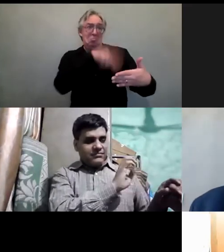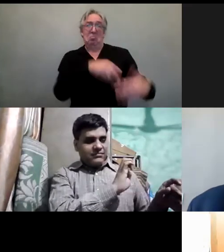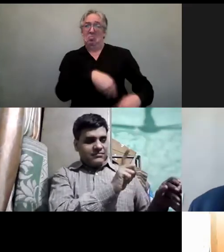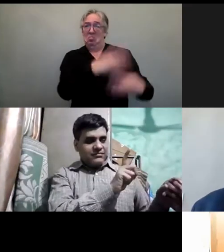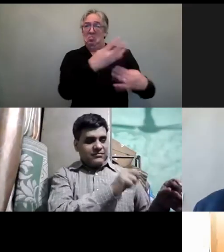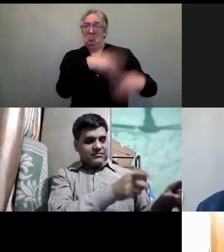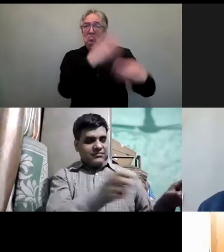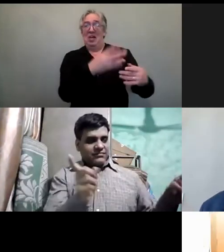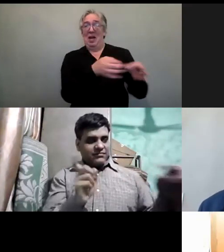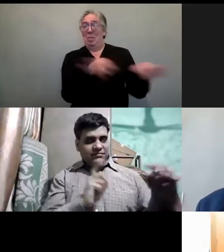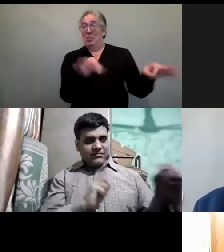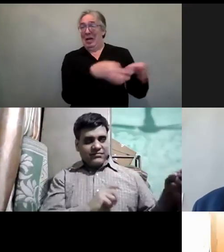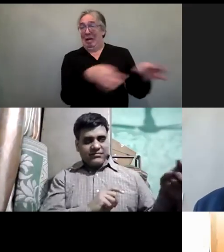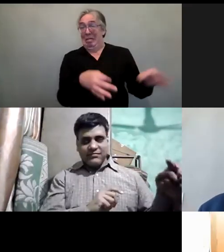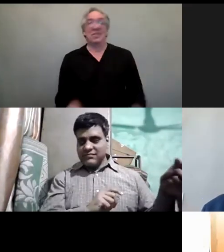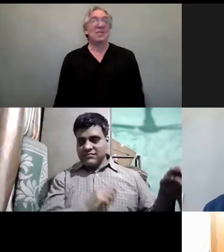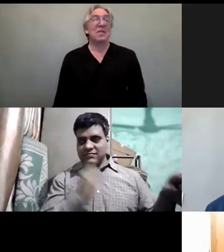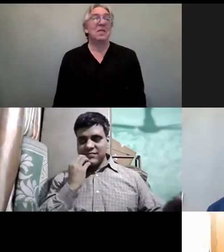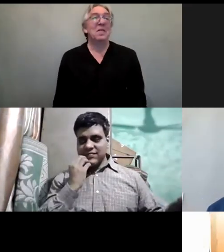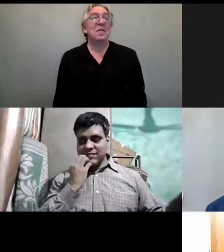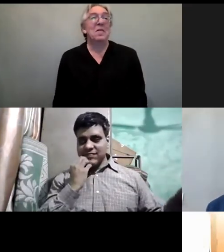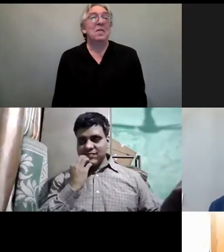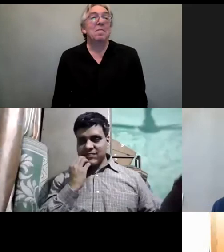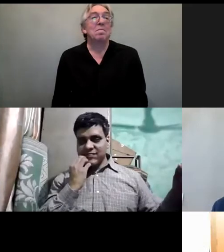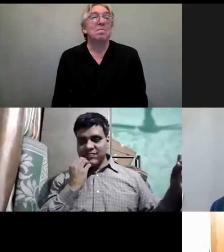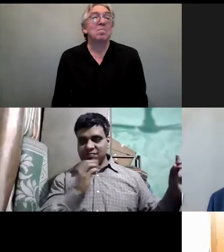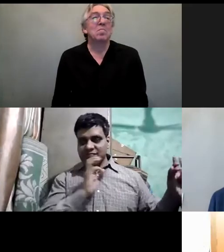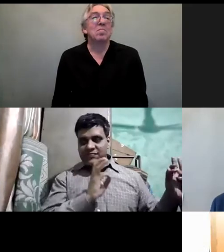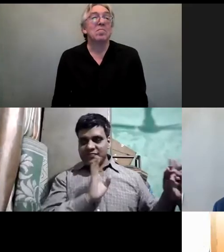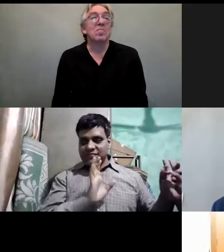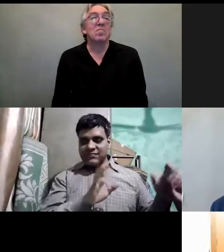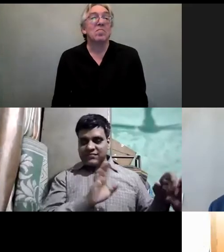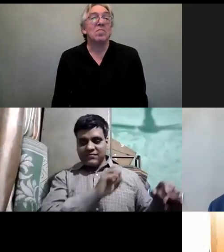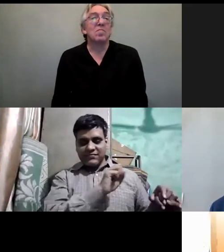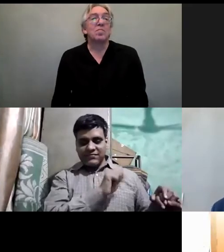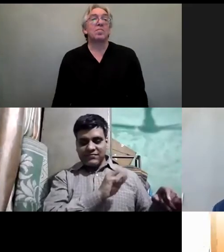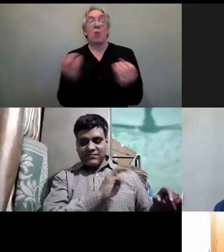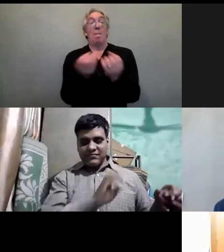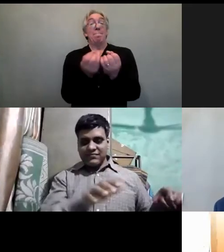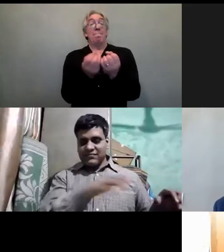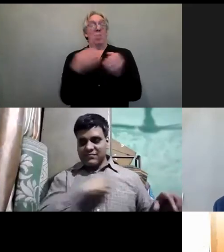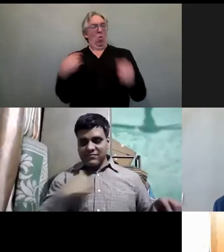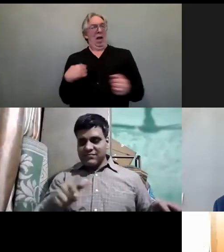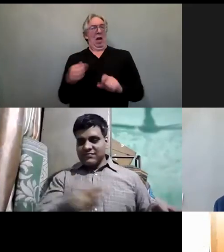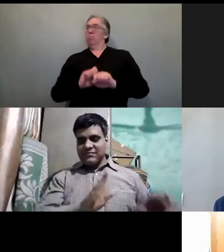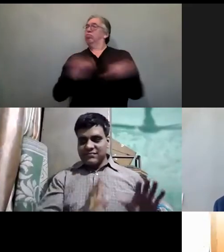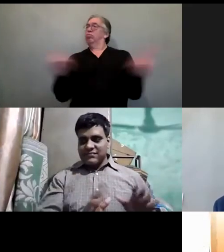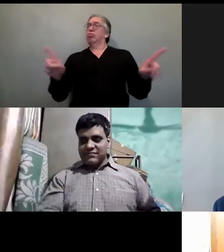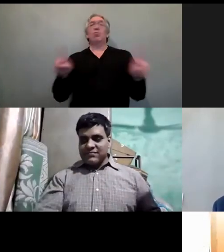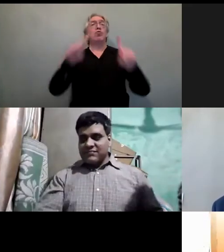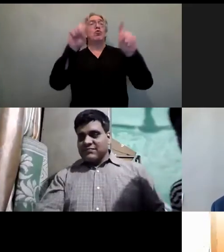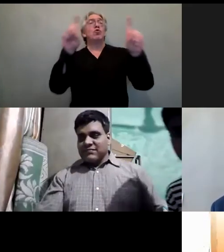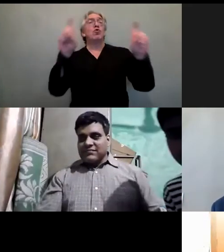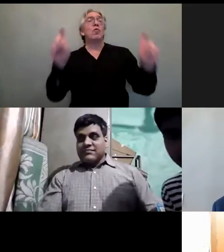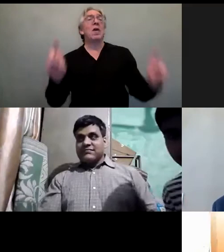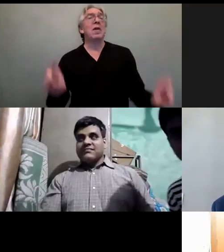of all, it looks like in most countries where we see success, the participation of